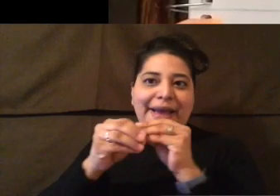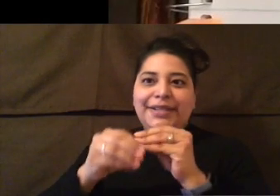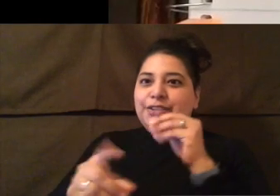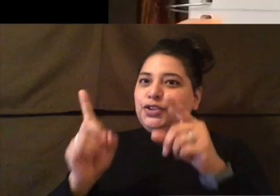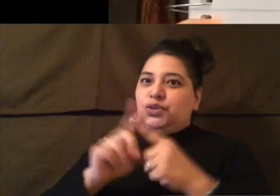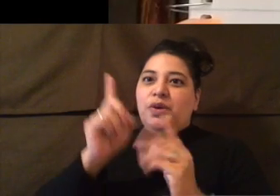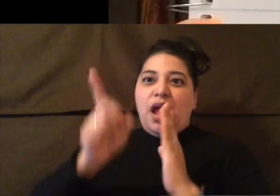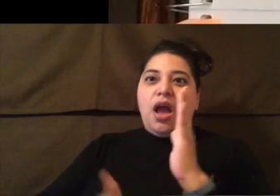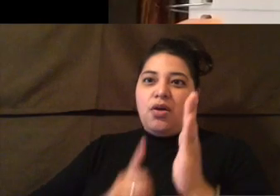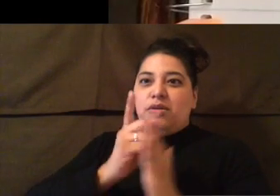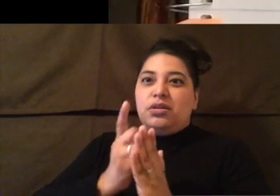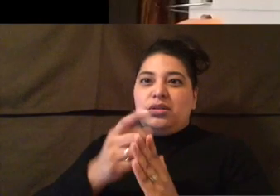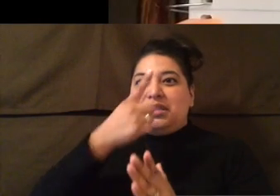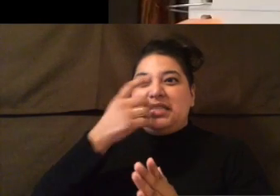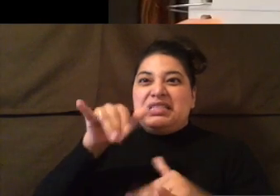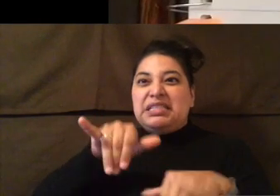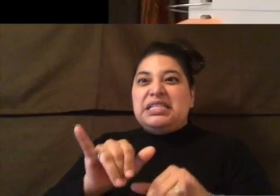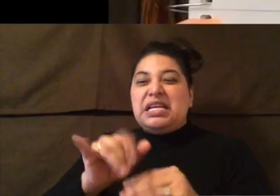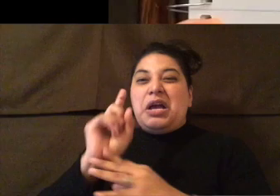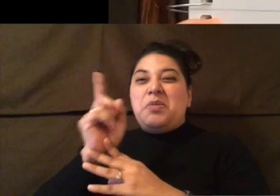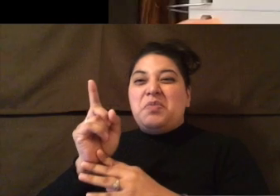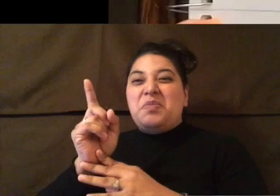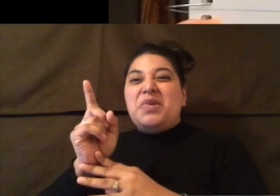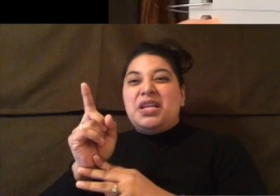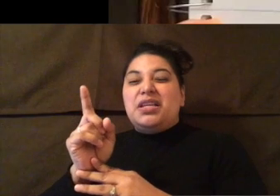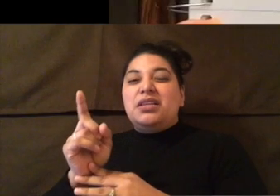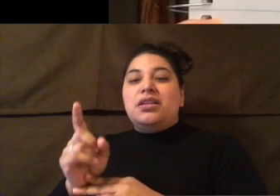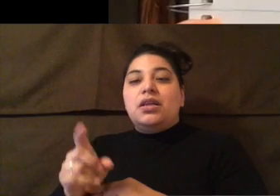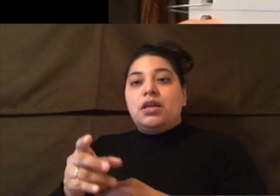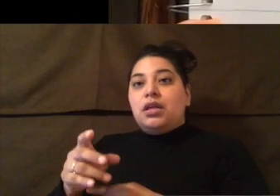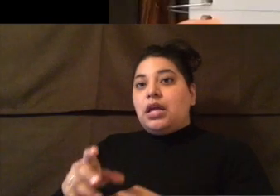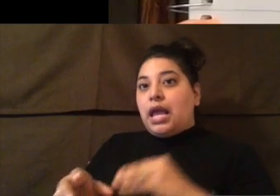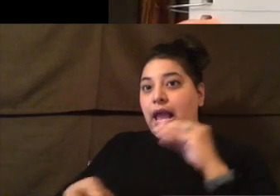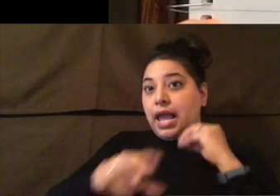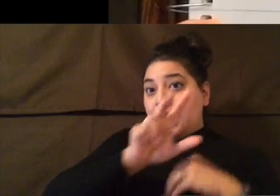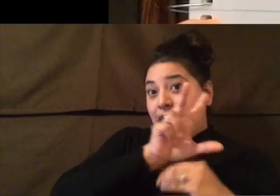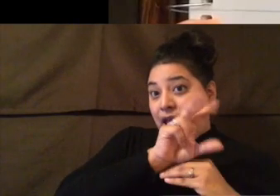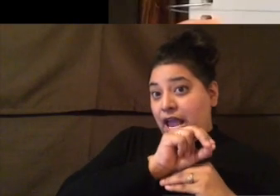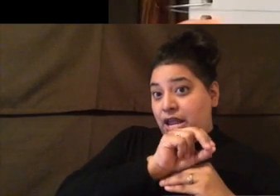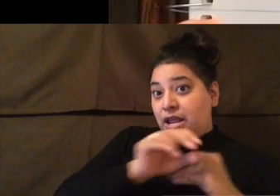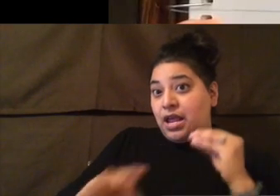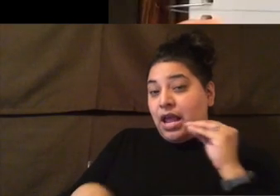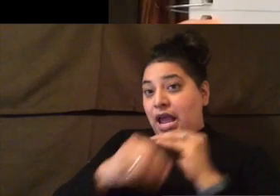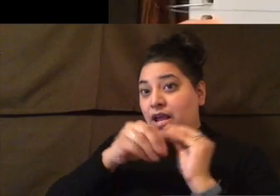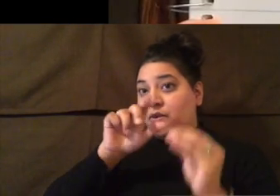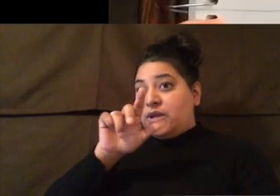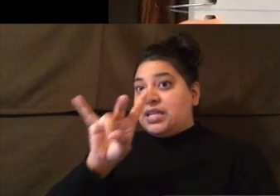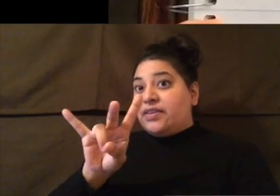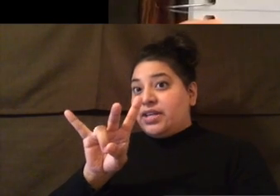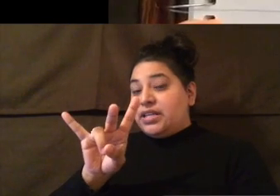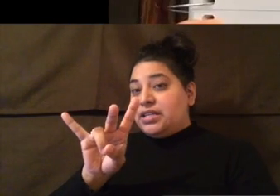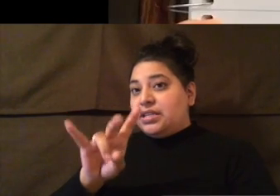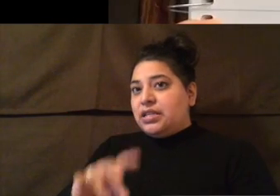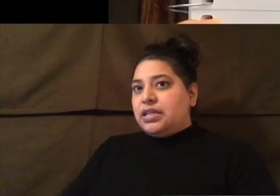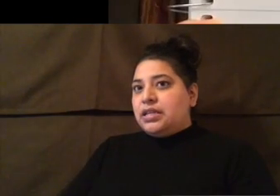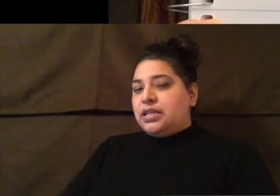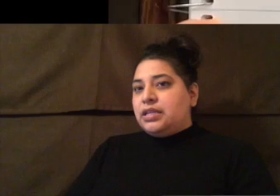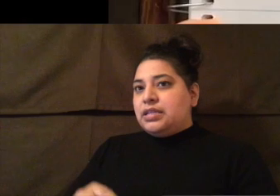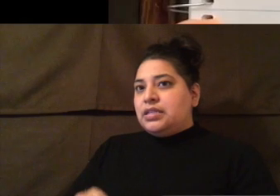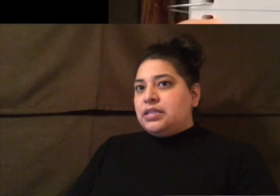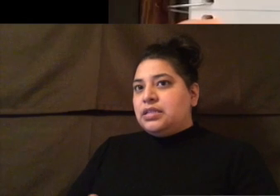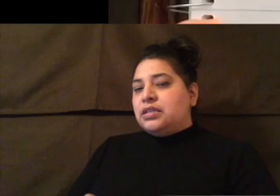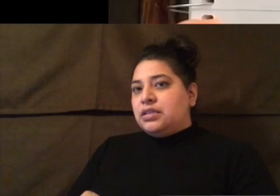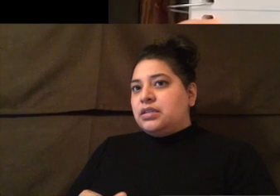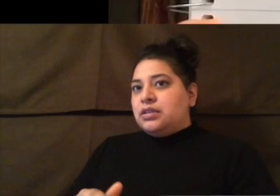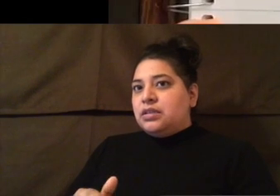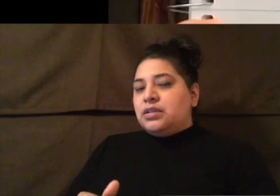my hour because they're still in minute form. So let's go off to the side and add those together. 30 plus 27,